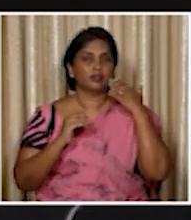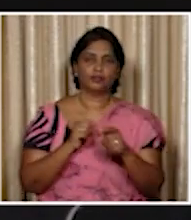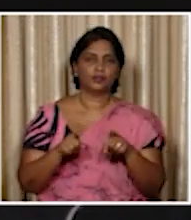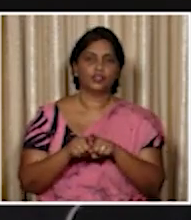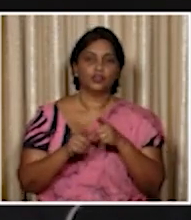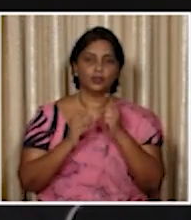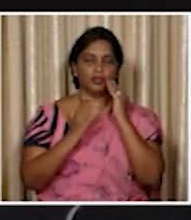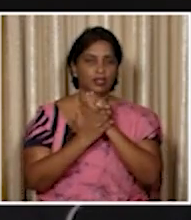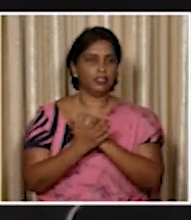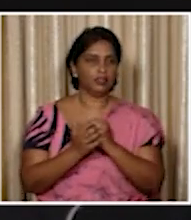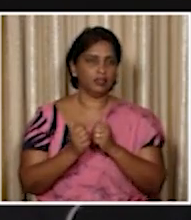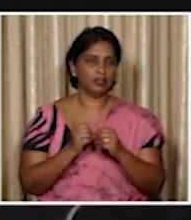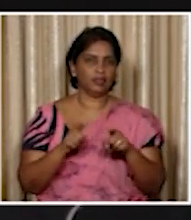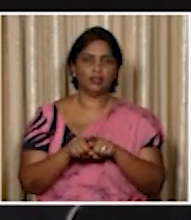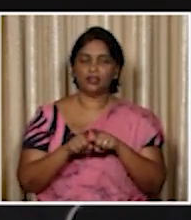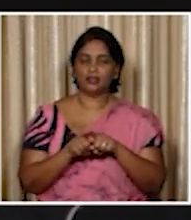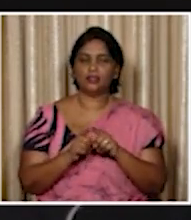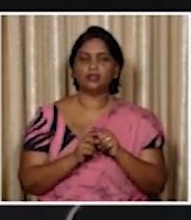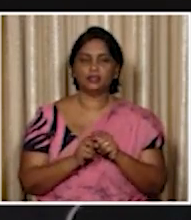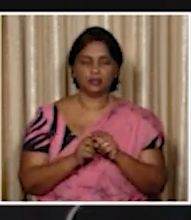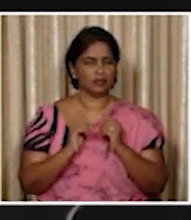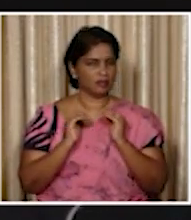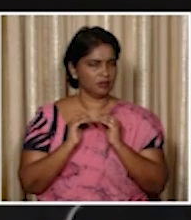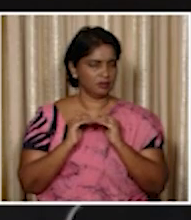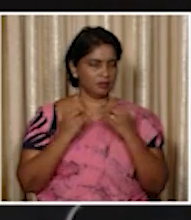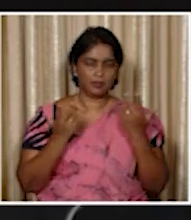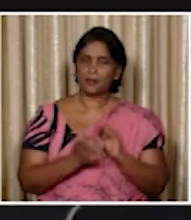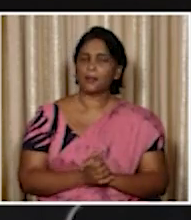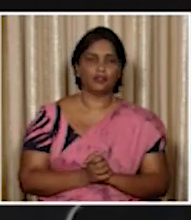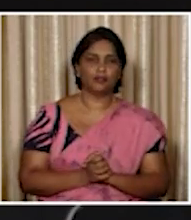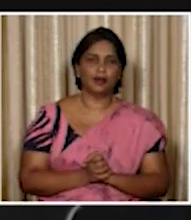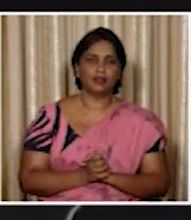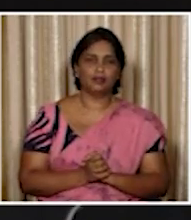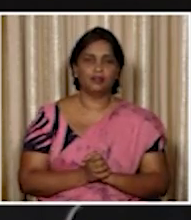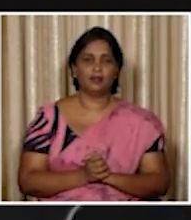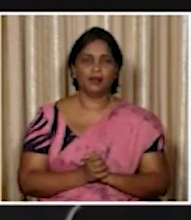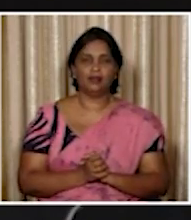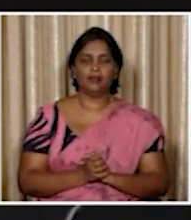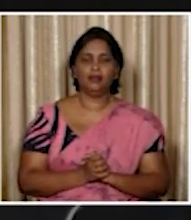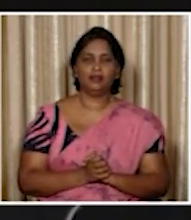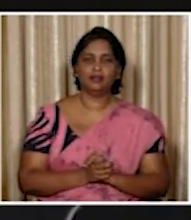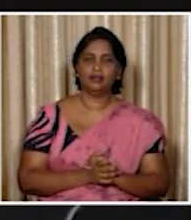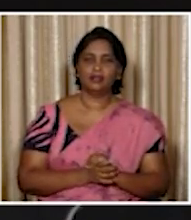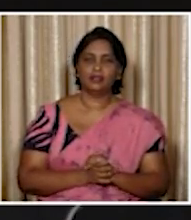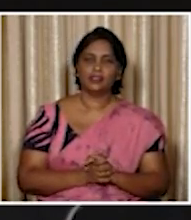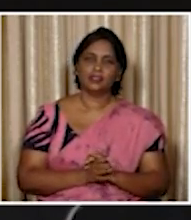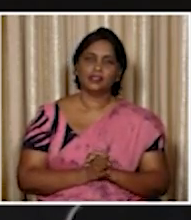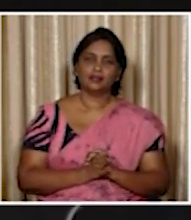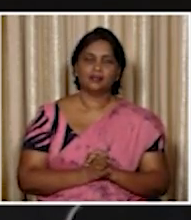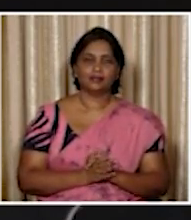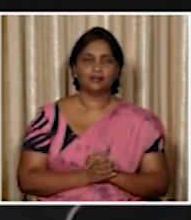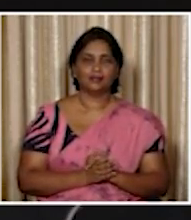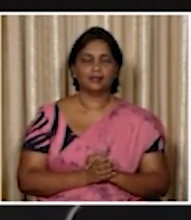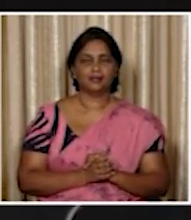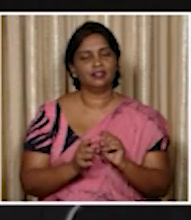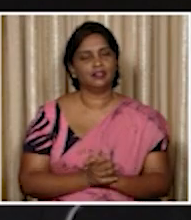problem. In the first instance, when the legal draftsman's office sends the bill to the Attorney General,